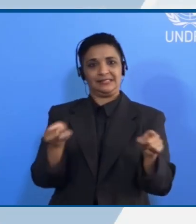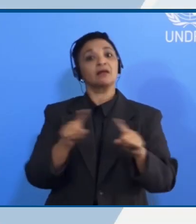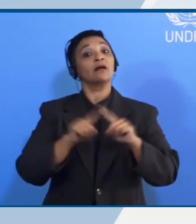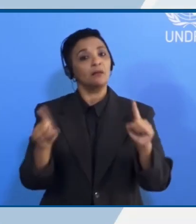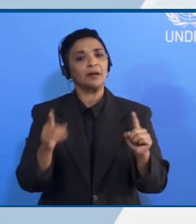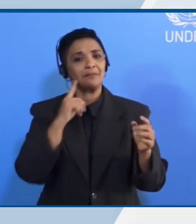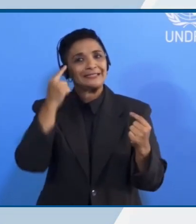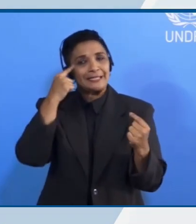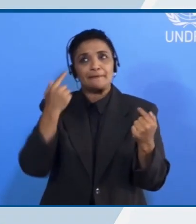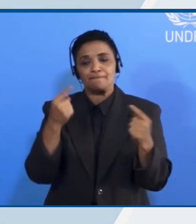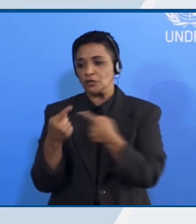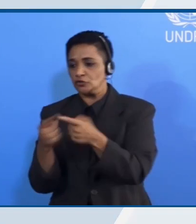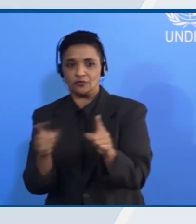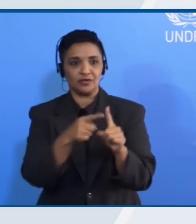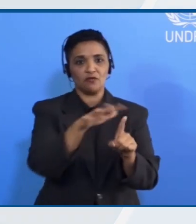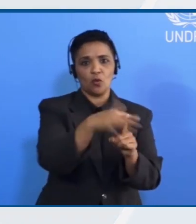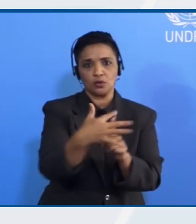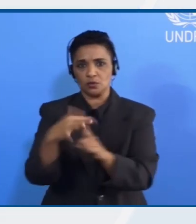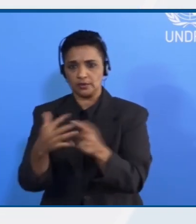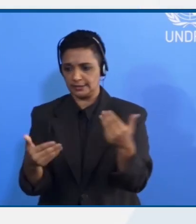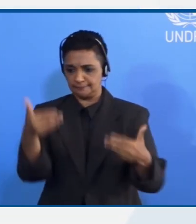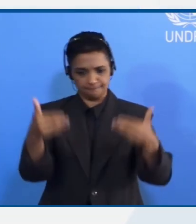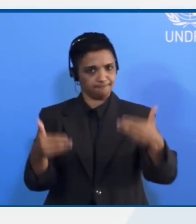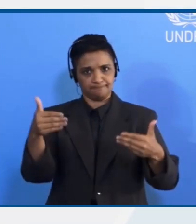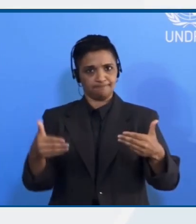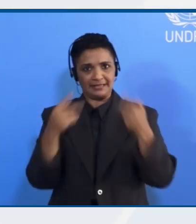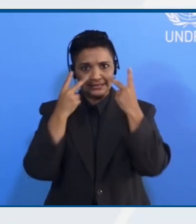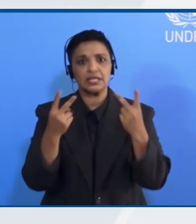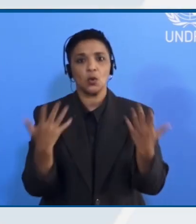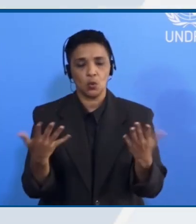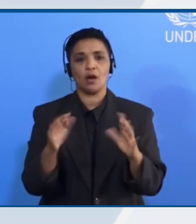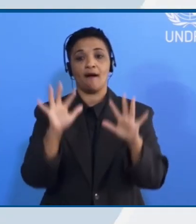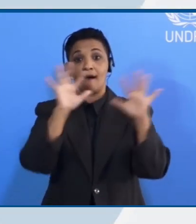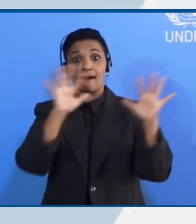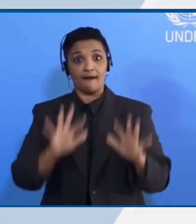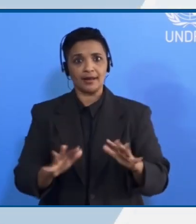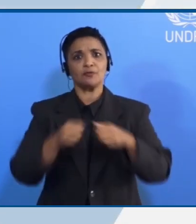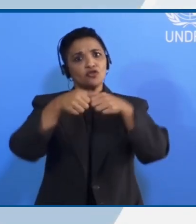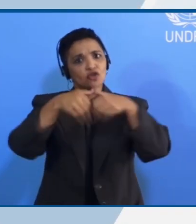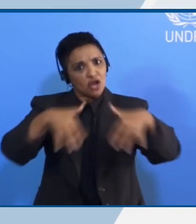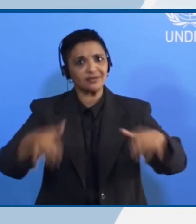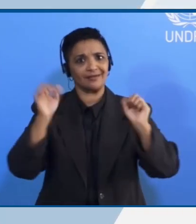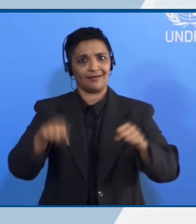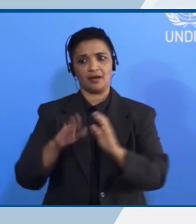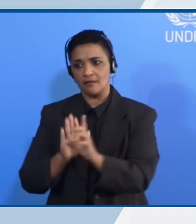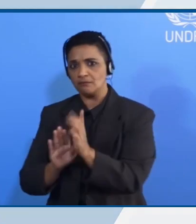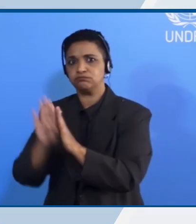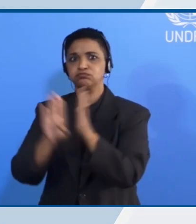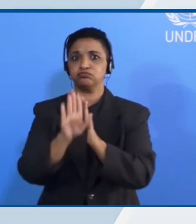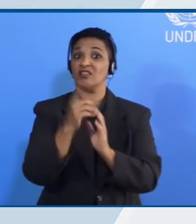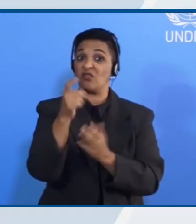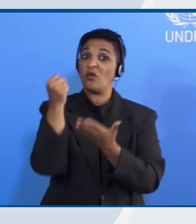to incorporate these dimensions in order to ensure that we're climate proofing that infrastructure and the investments in the